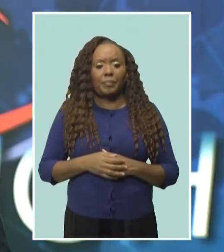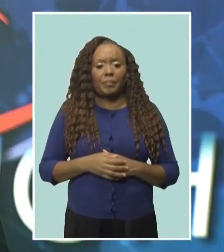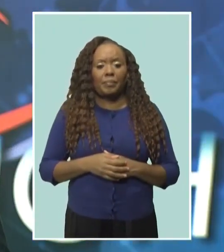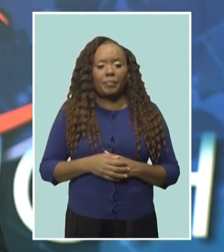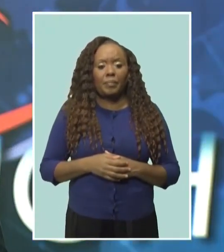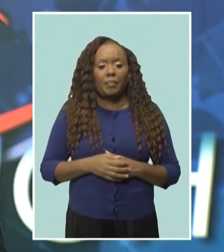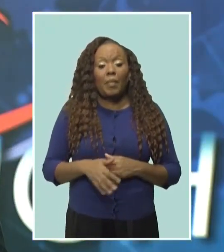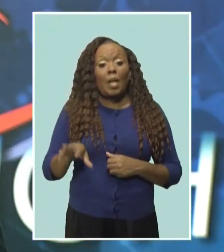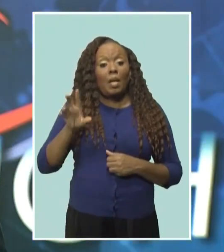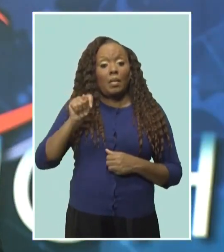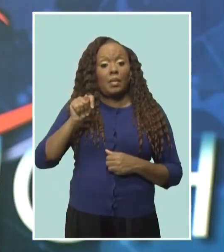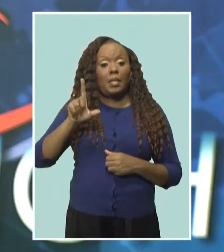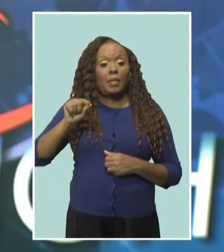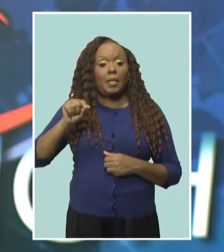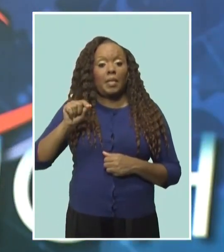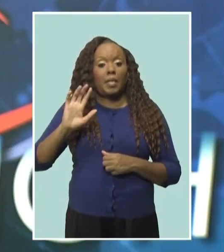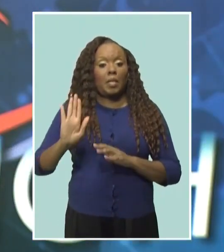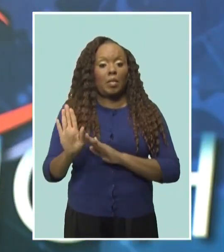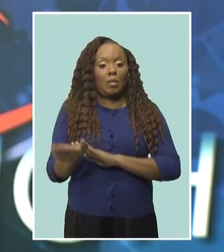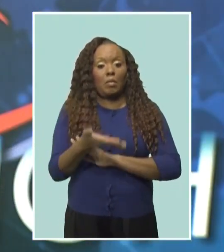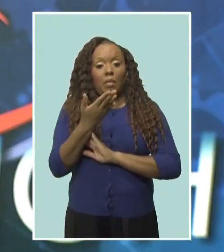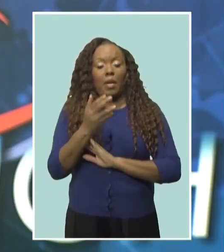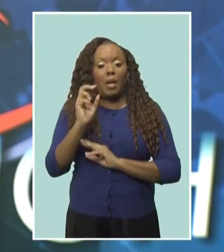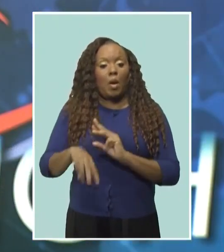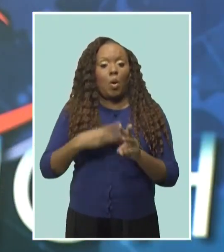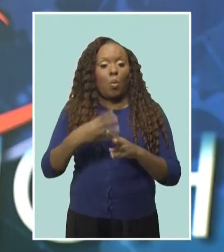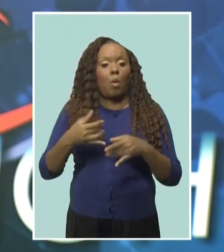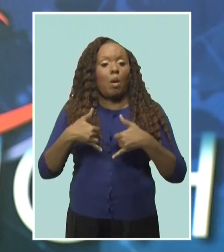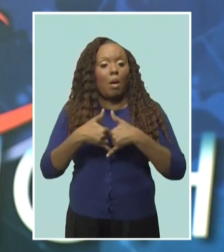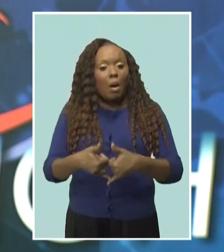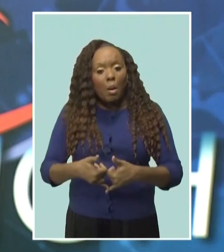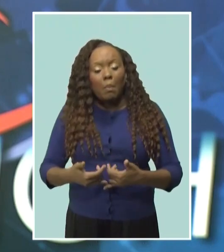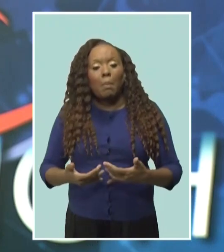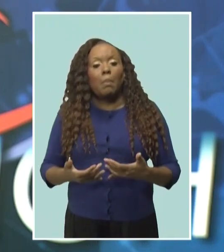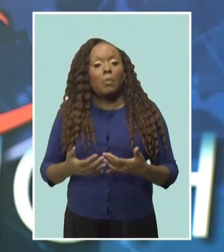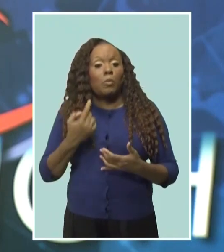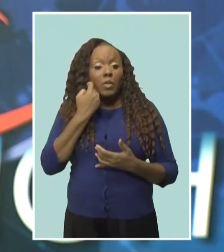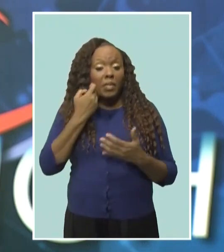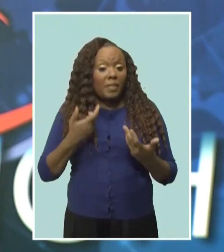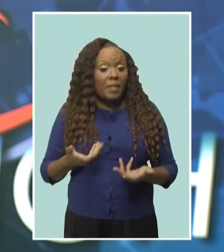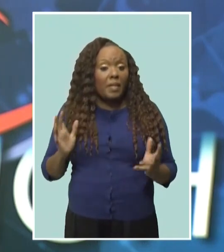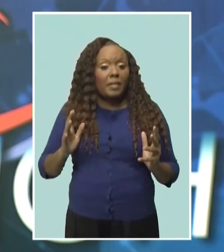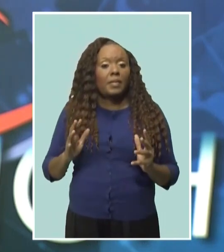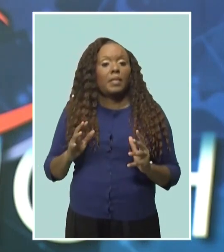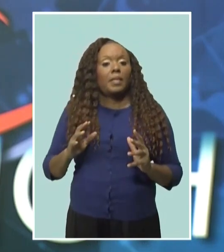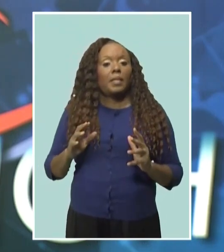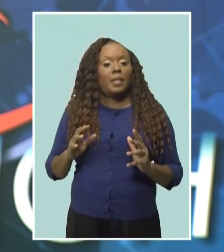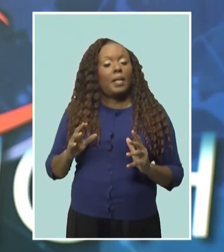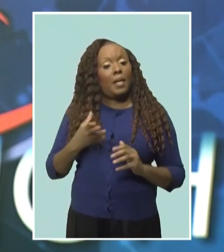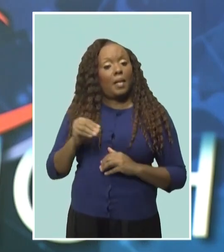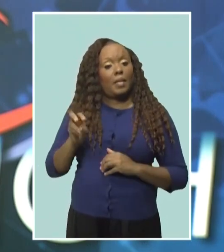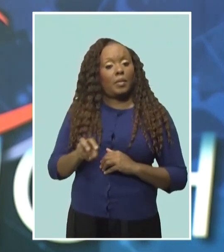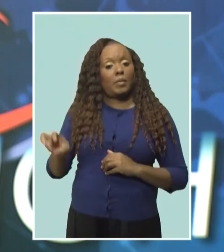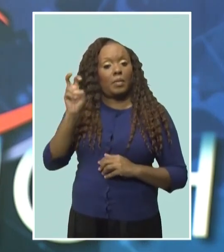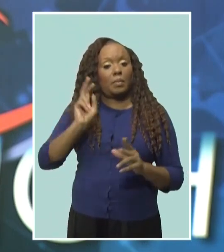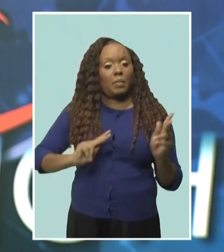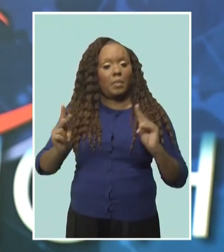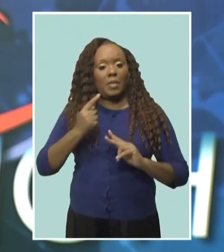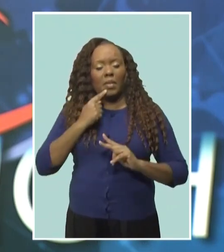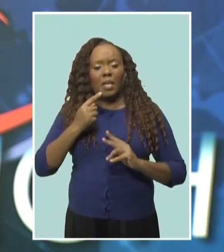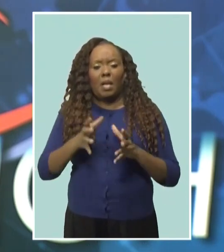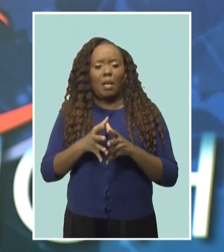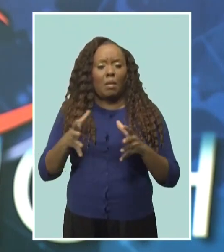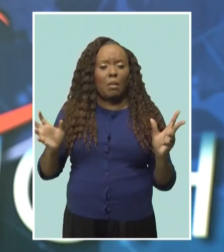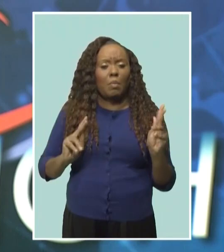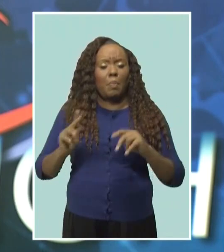Fresh out of the T20 Cricket World Cup, stakeholders in the tourism sector are reporting a boost in bookings and business last month.